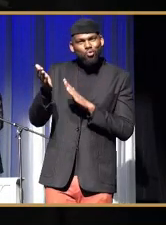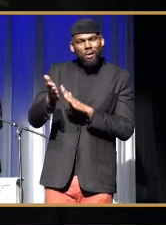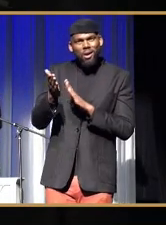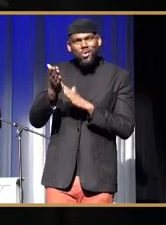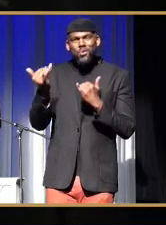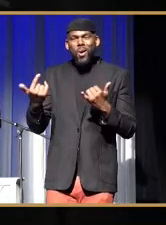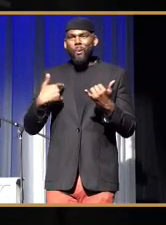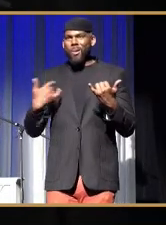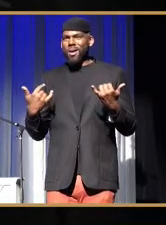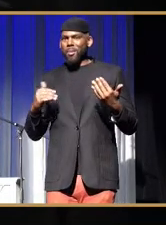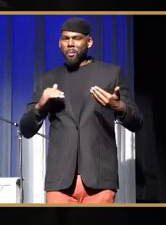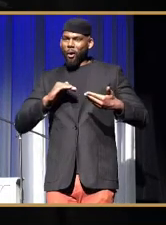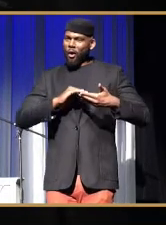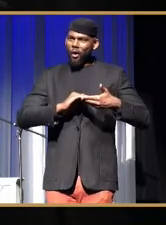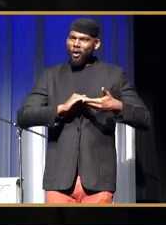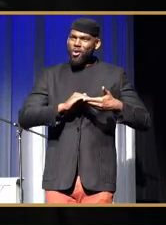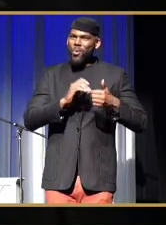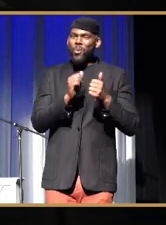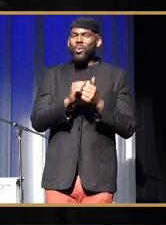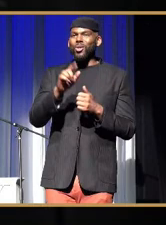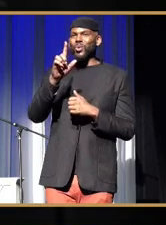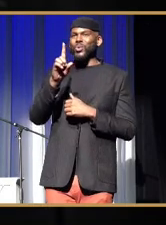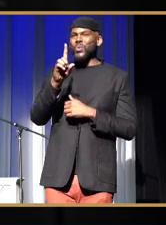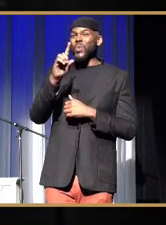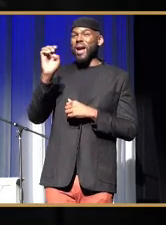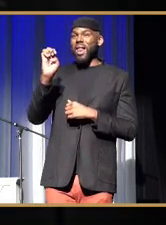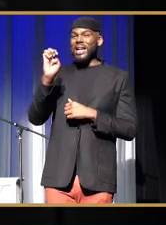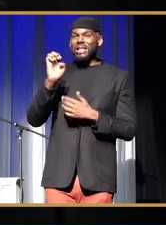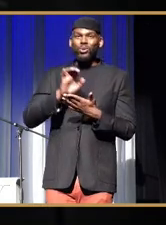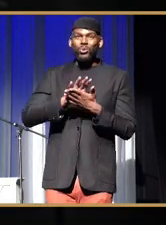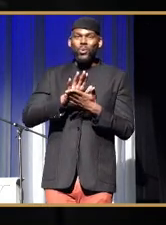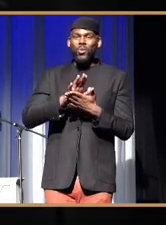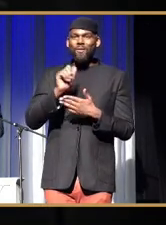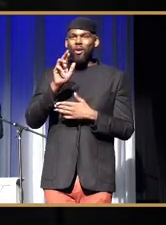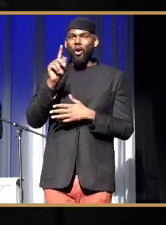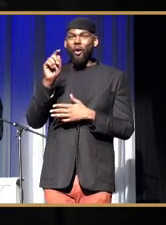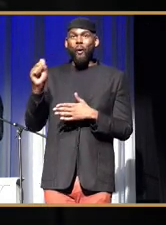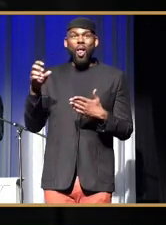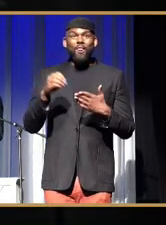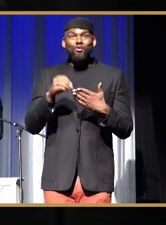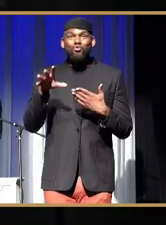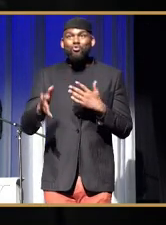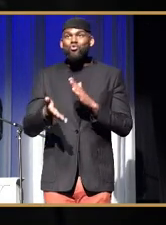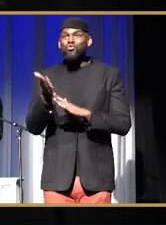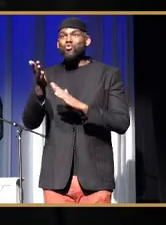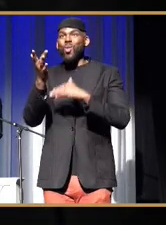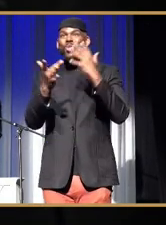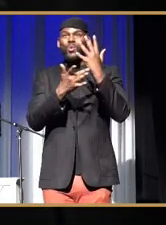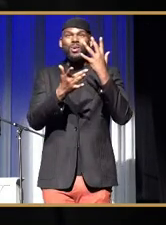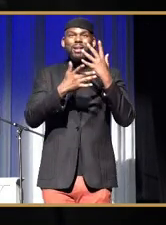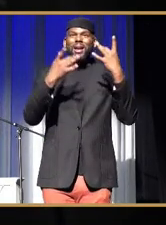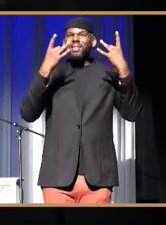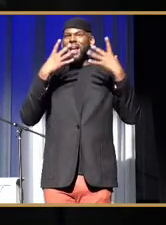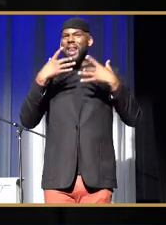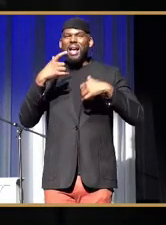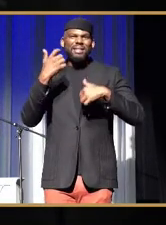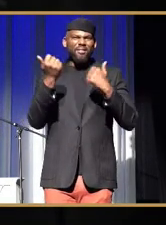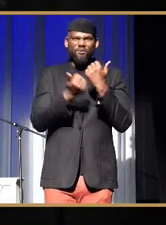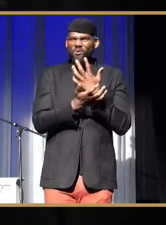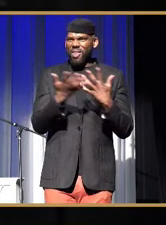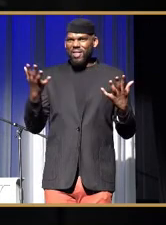is partnering with Duke Ellington, and the students here are running the tech and the timing and the lights, and we're